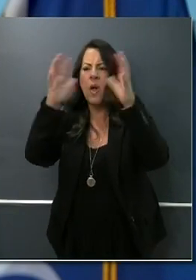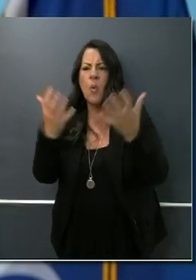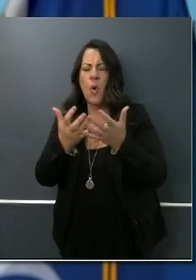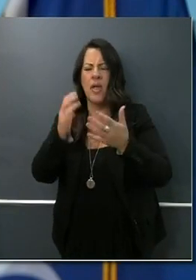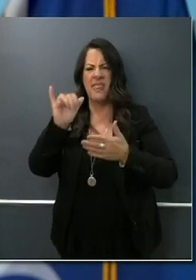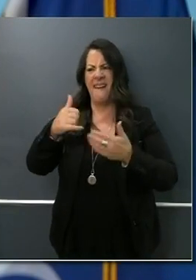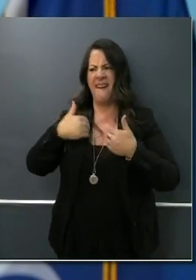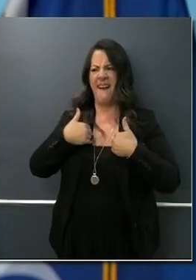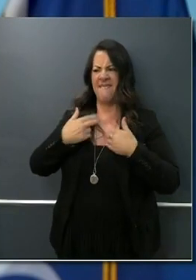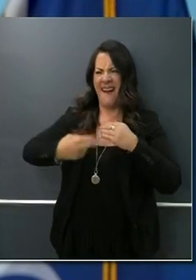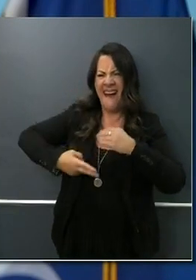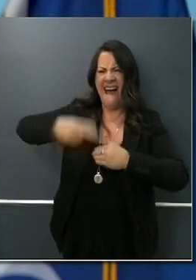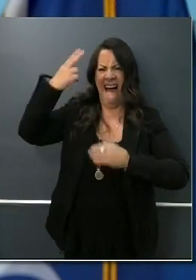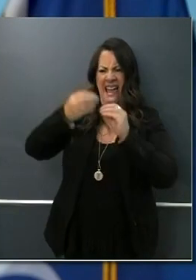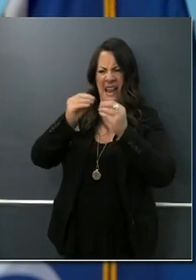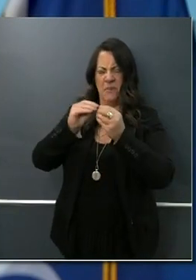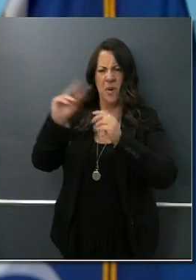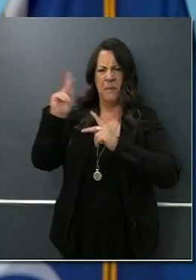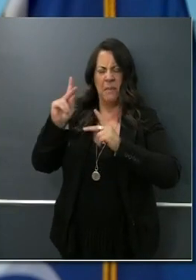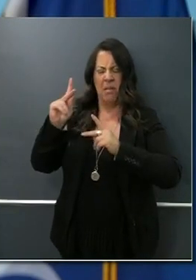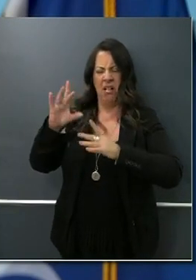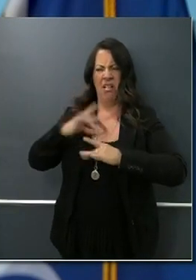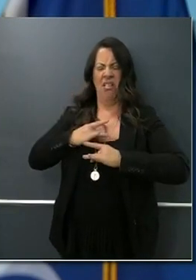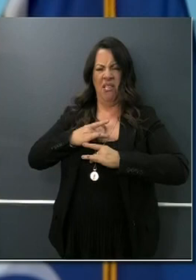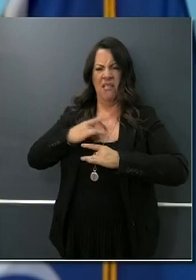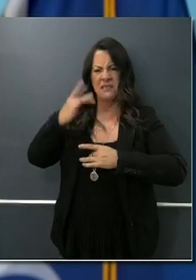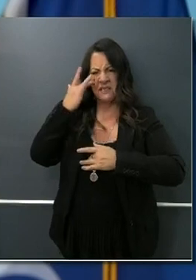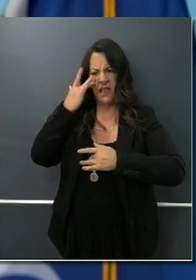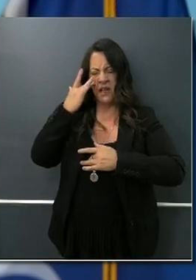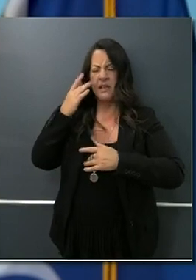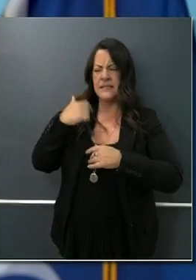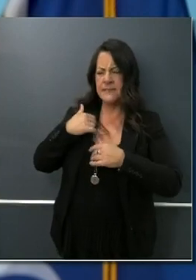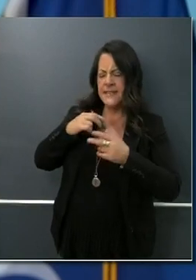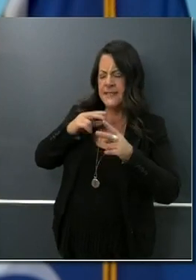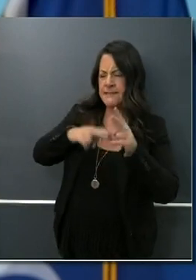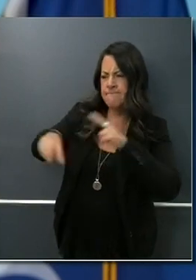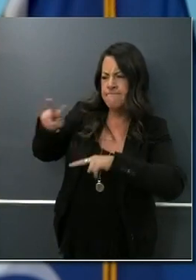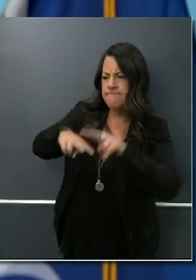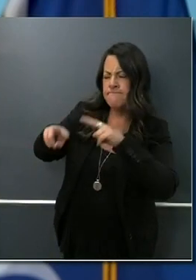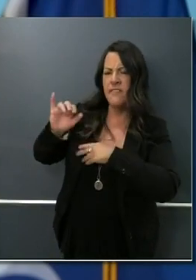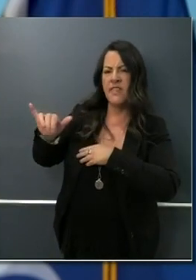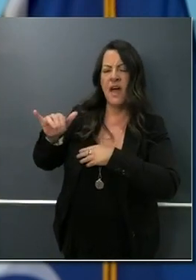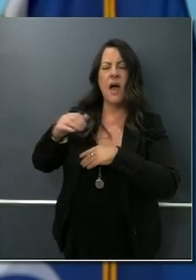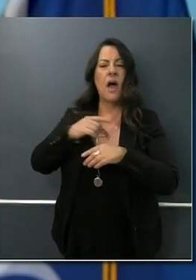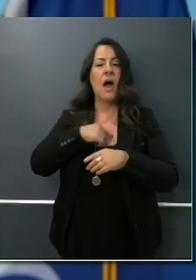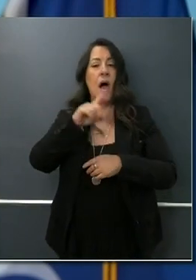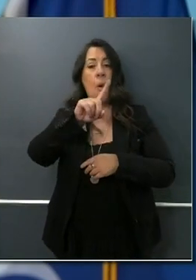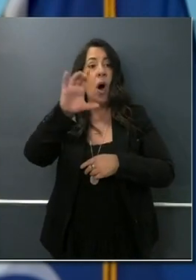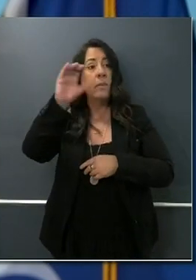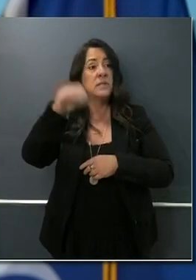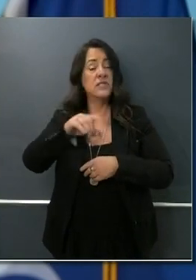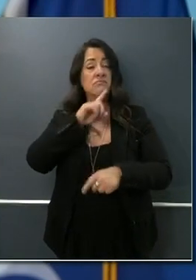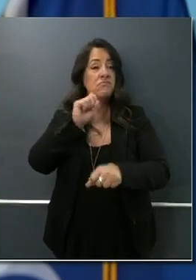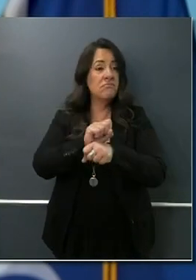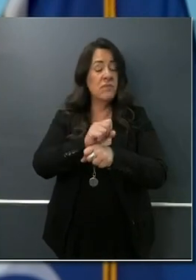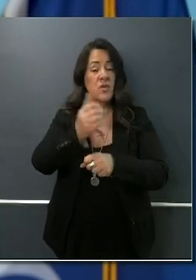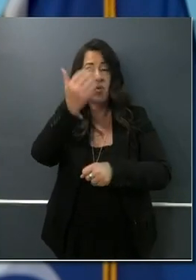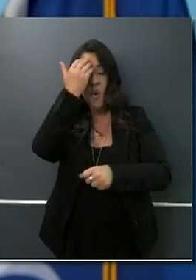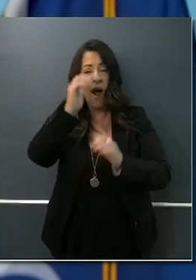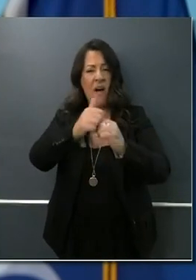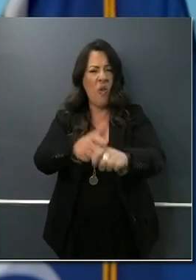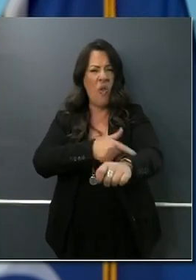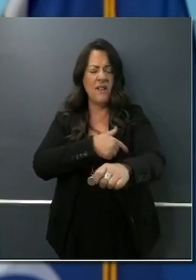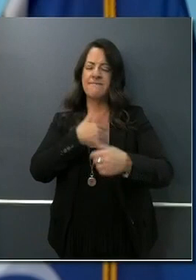would say that because we are not 100% certain how it lives on surfaces, whether